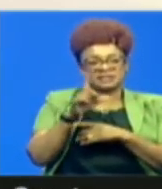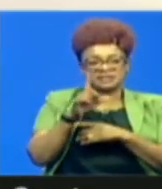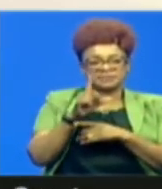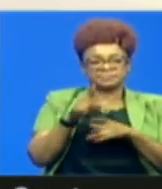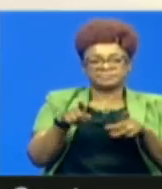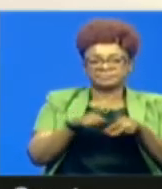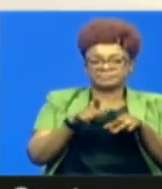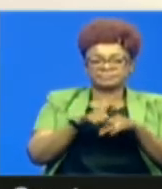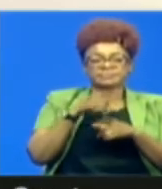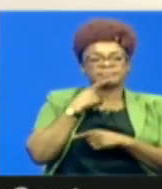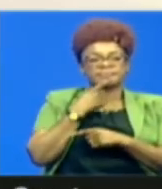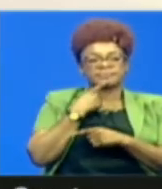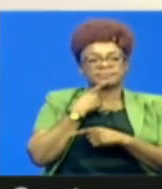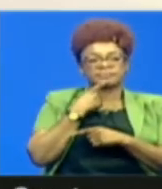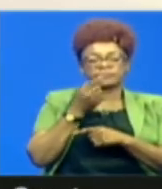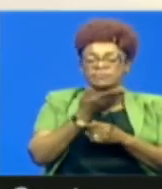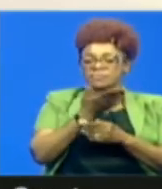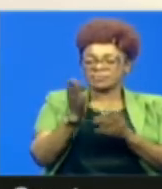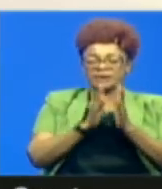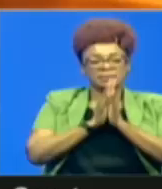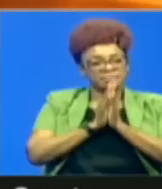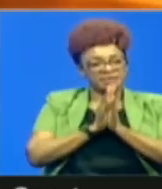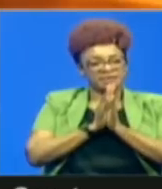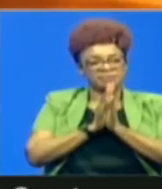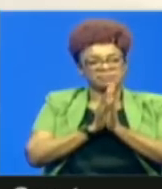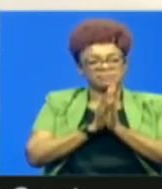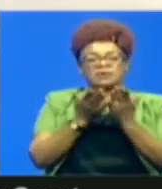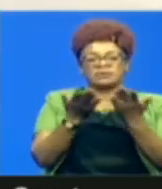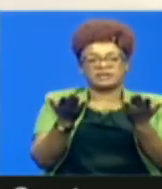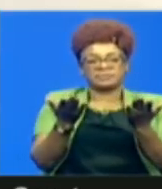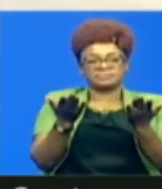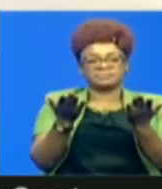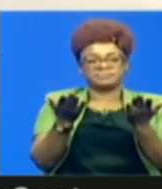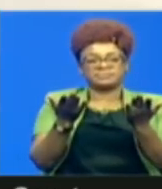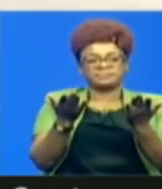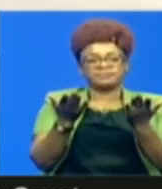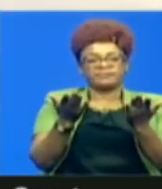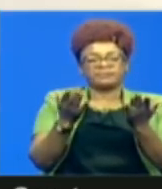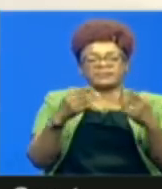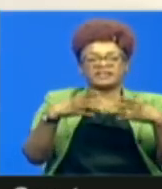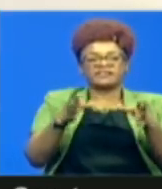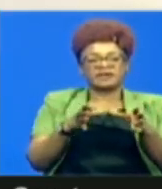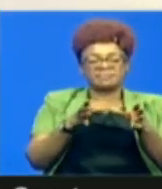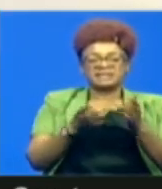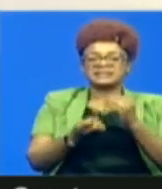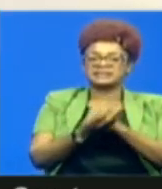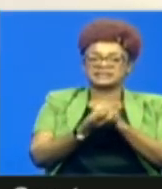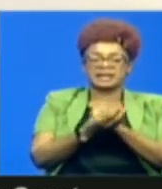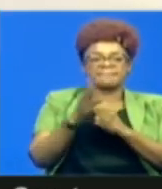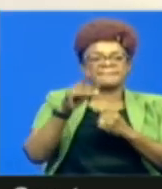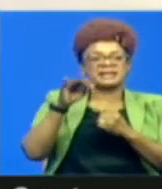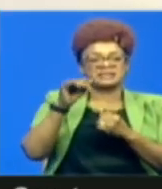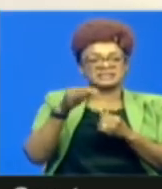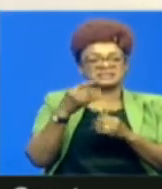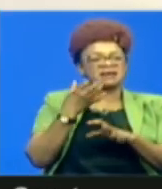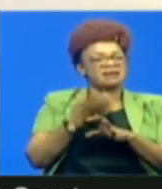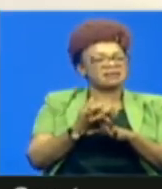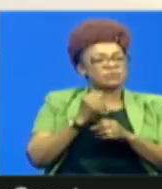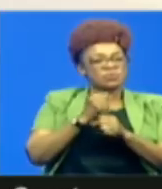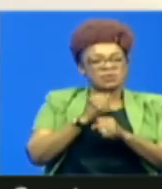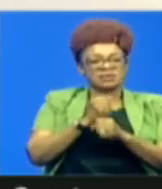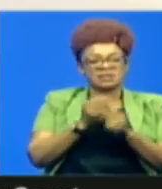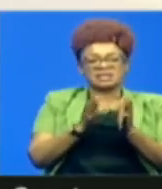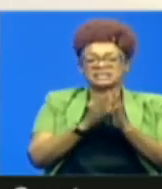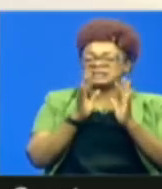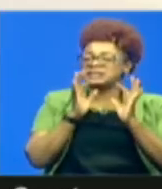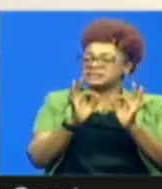that thoughts and prayers go out to them. The firm has described Mildred as a hardworking and diligent